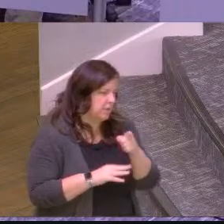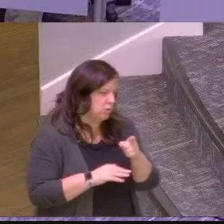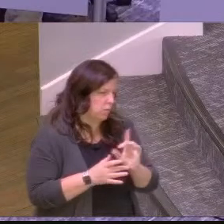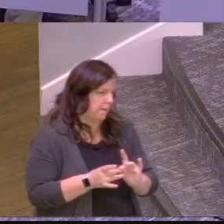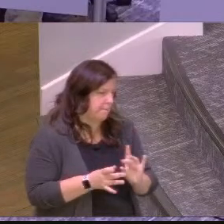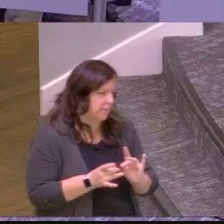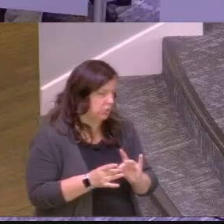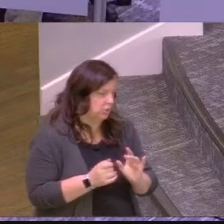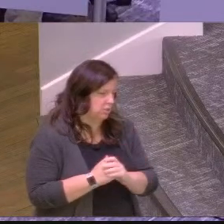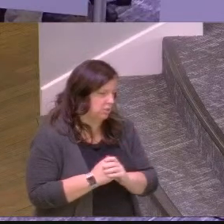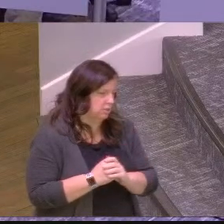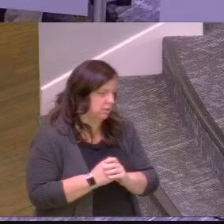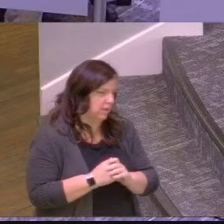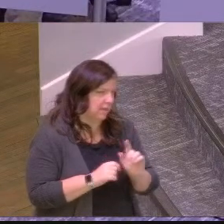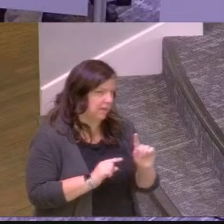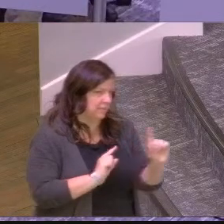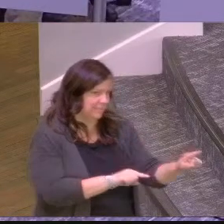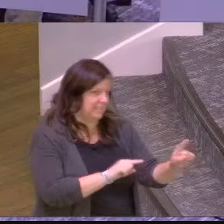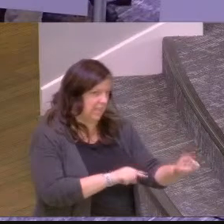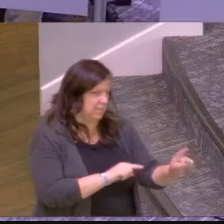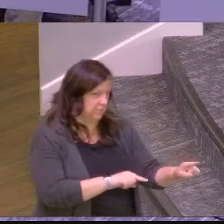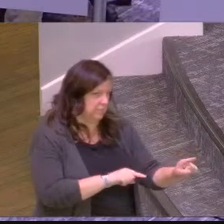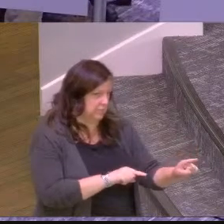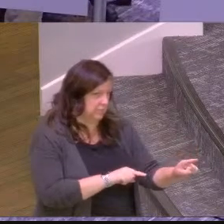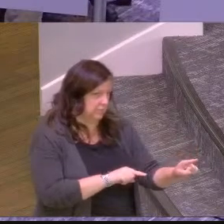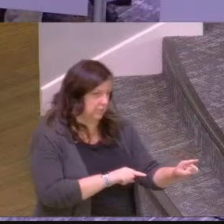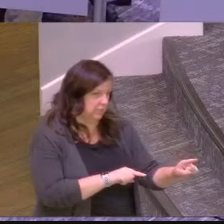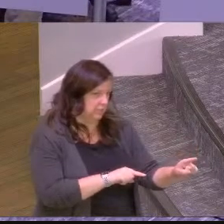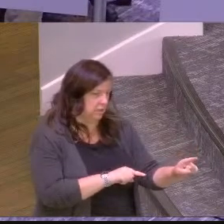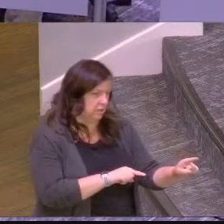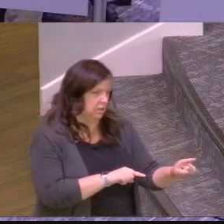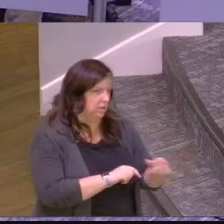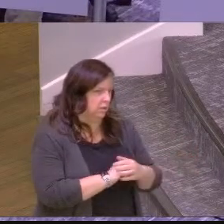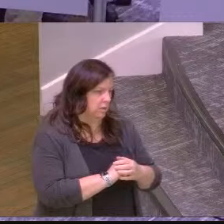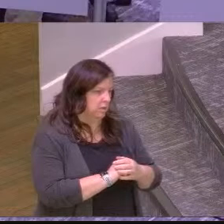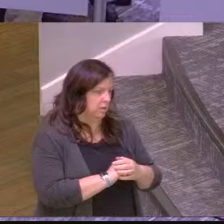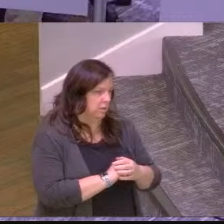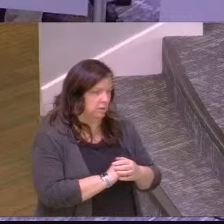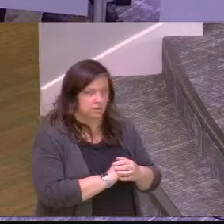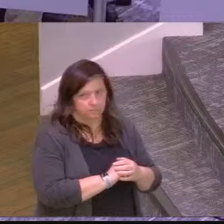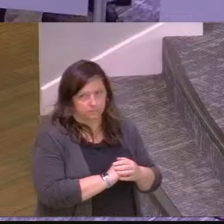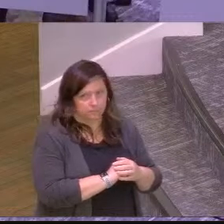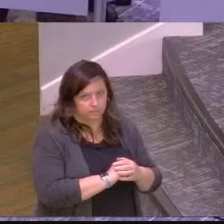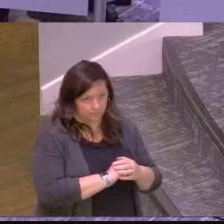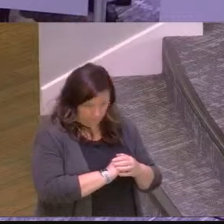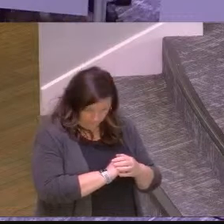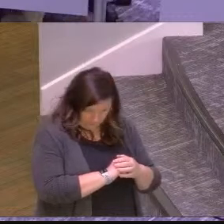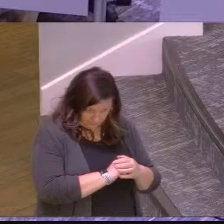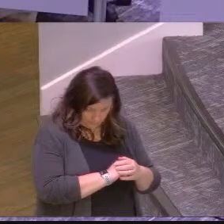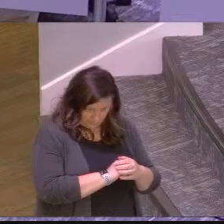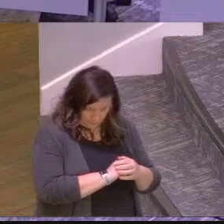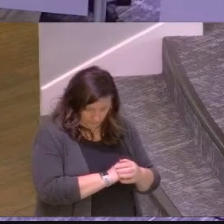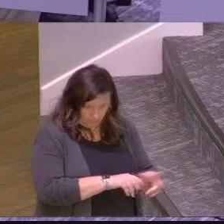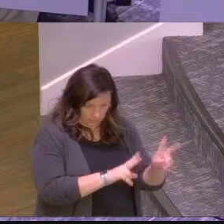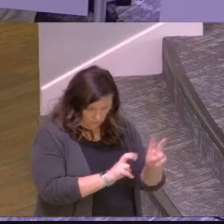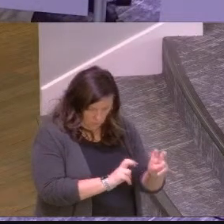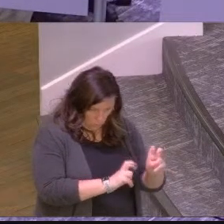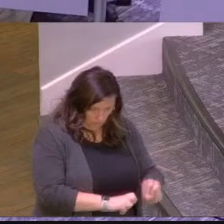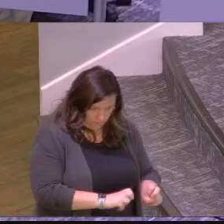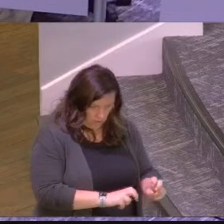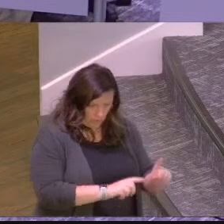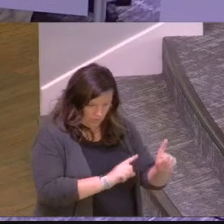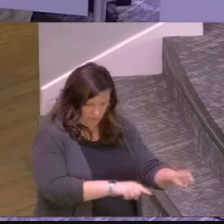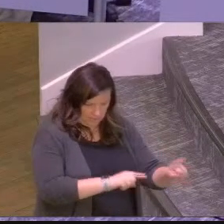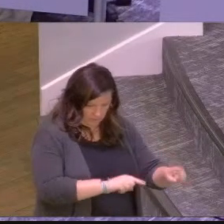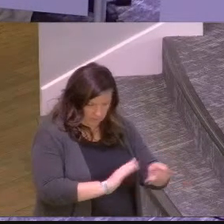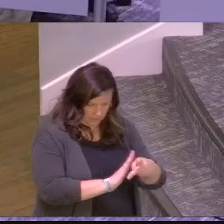mentioned attendance, reviewing or revamping the attendance policy, and that's built